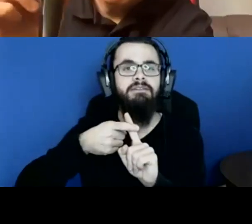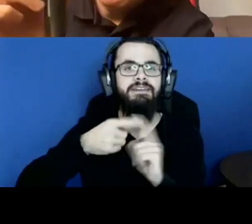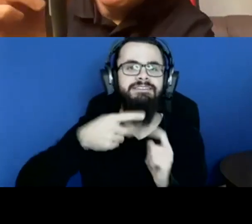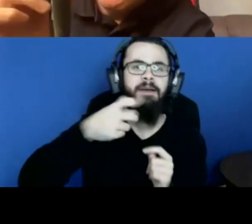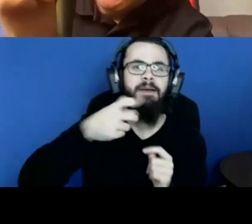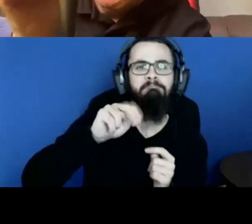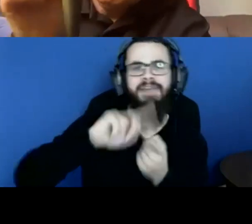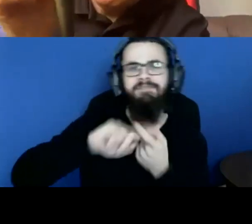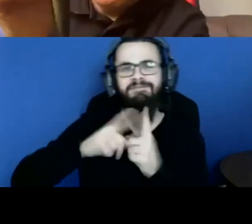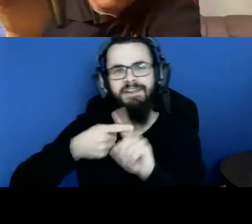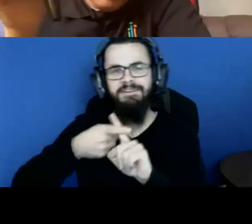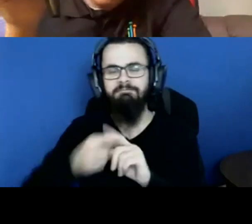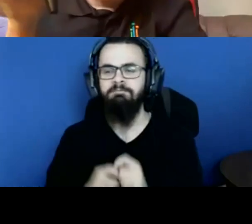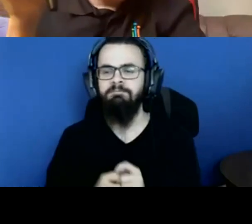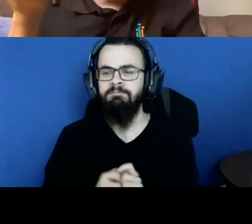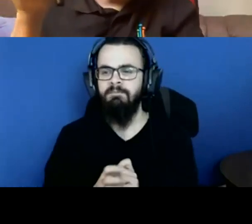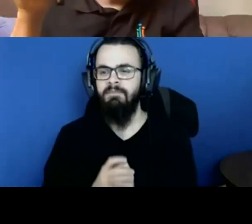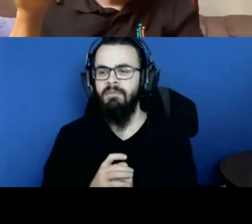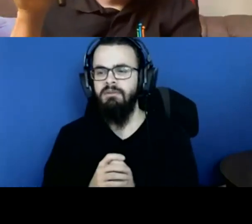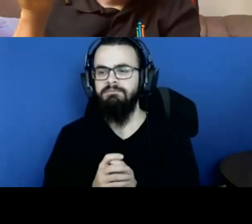friend. And so,